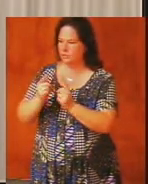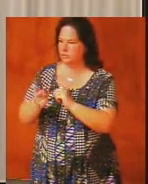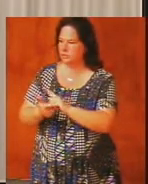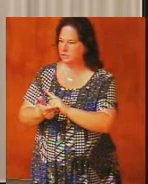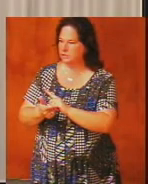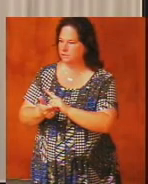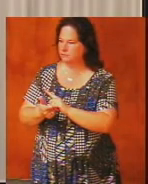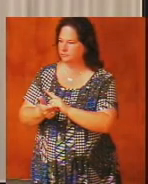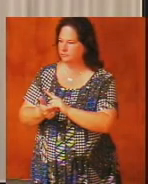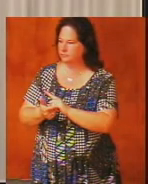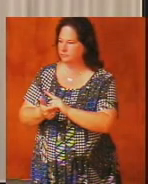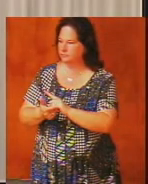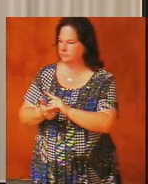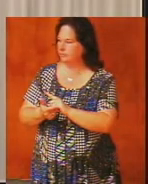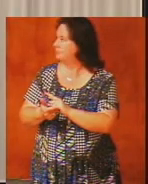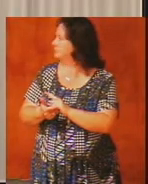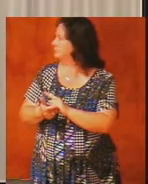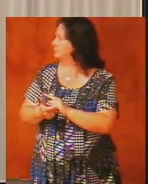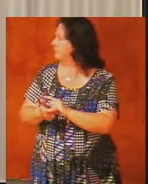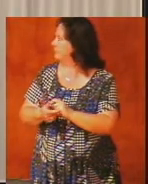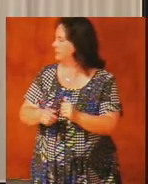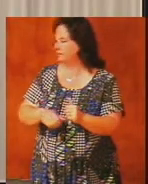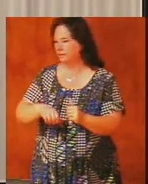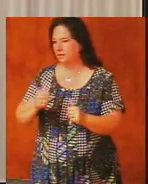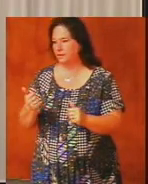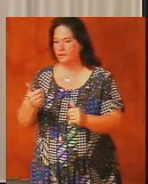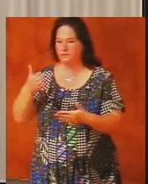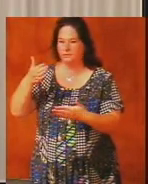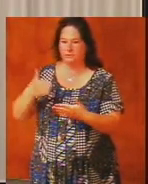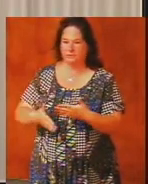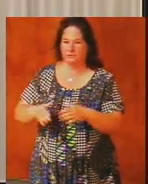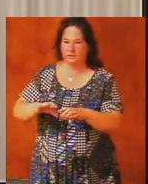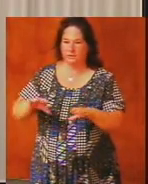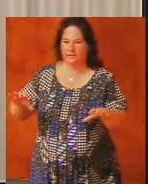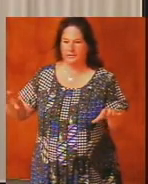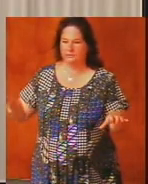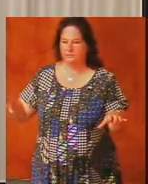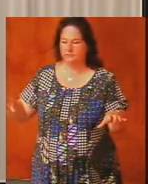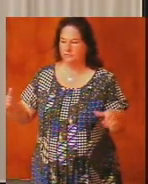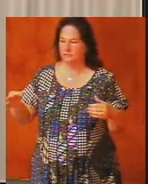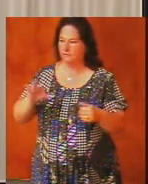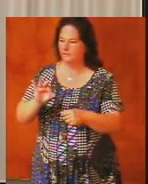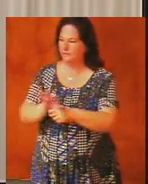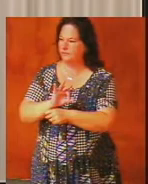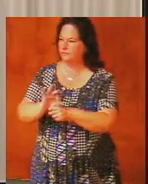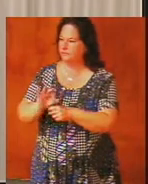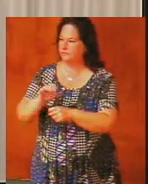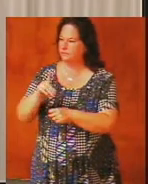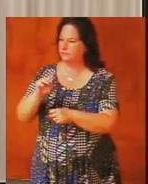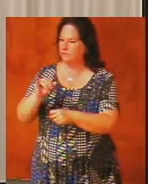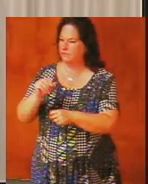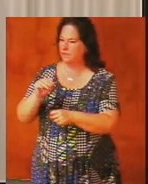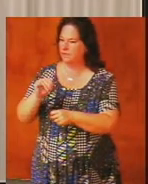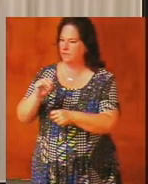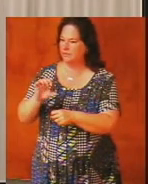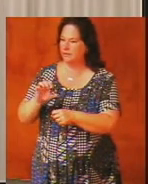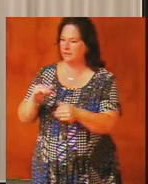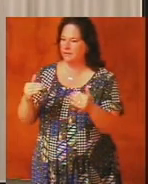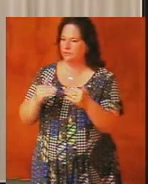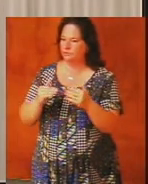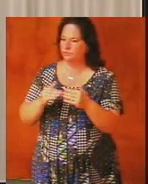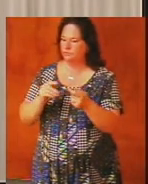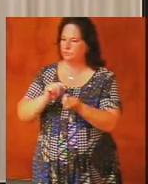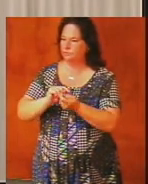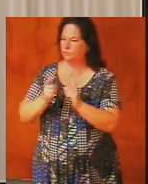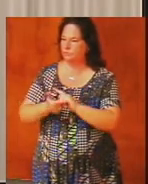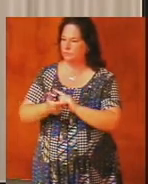translations. At the other end of the spectrum, there are functional or dynamic equivalent translations,